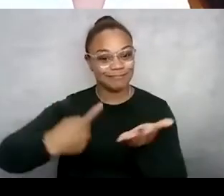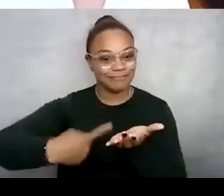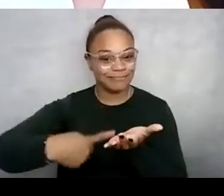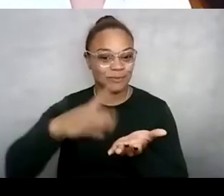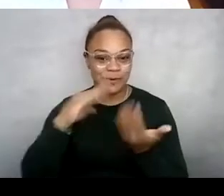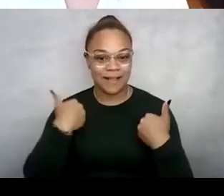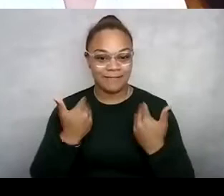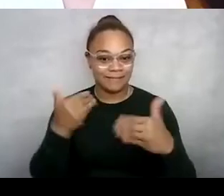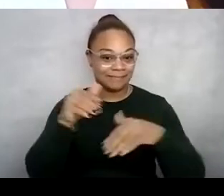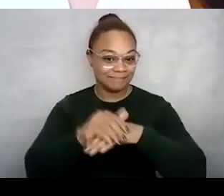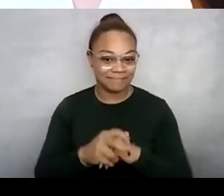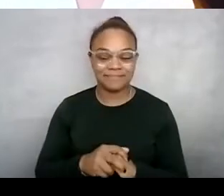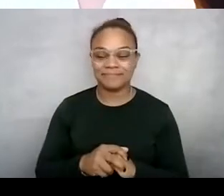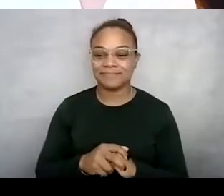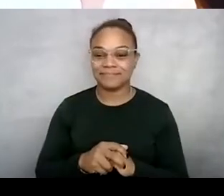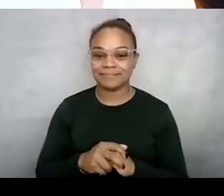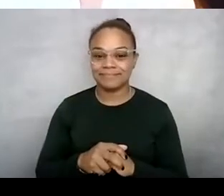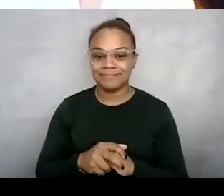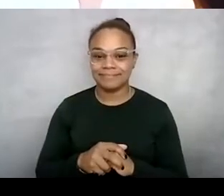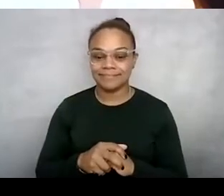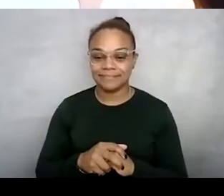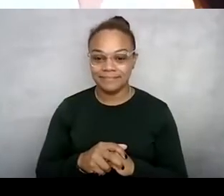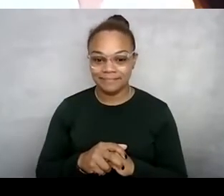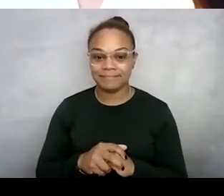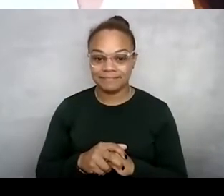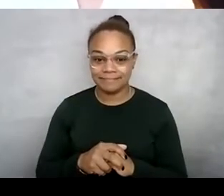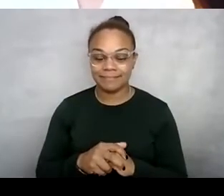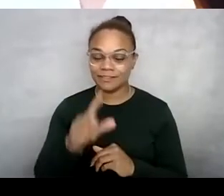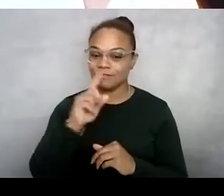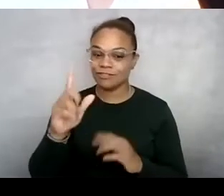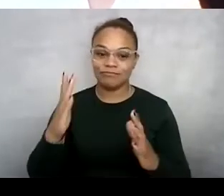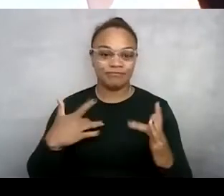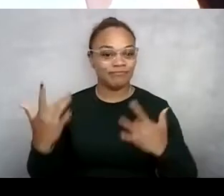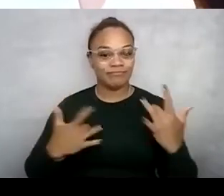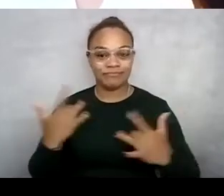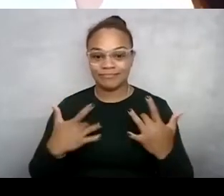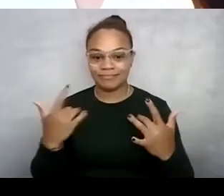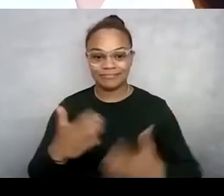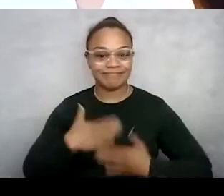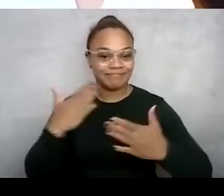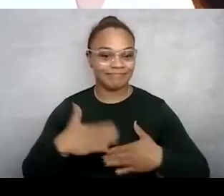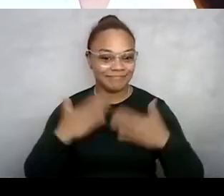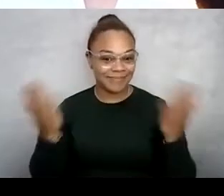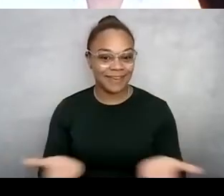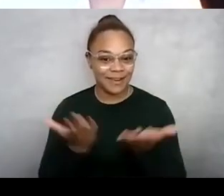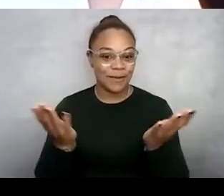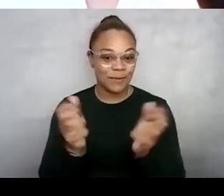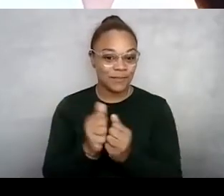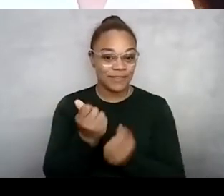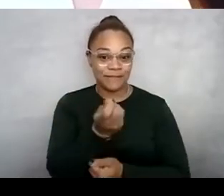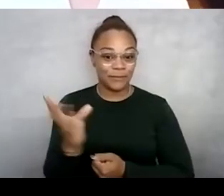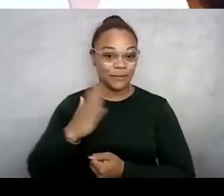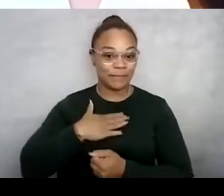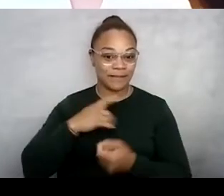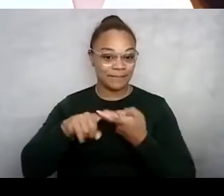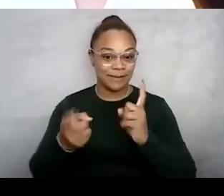this afternoon. And I'm delighted to be here with a few of my friends. Before I go